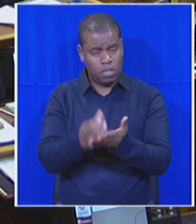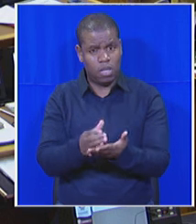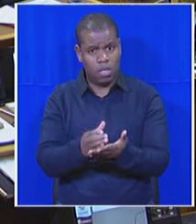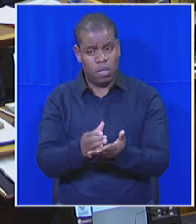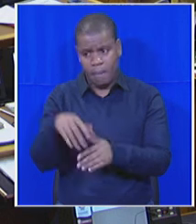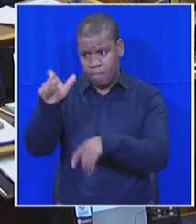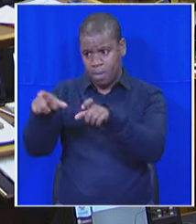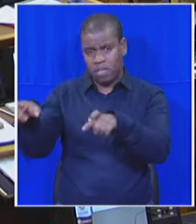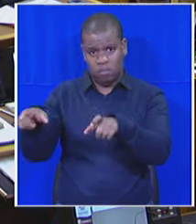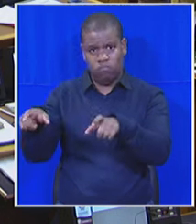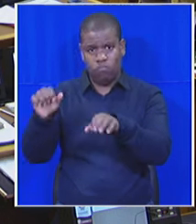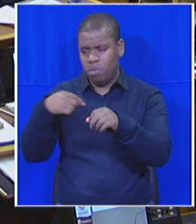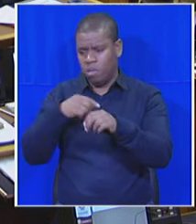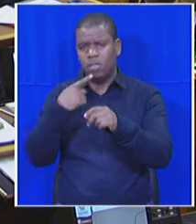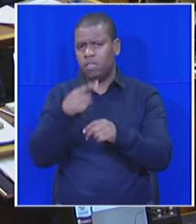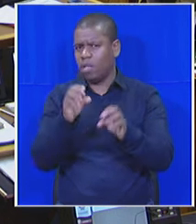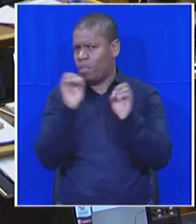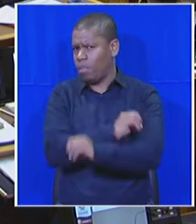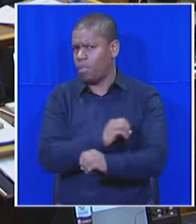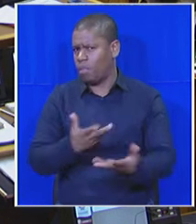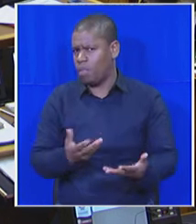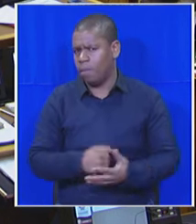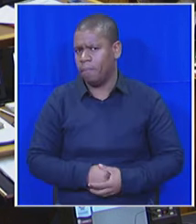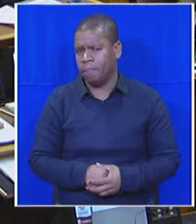me? Because I never said anything.